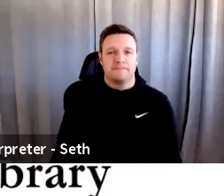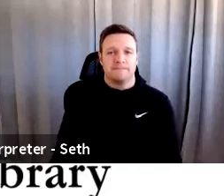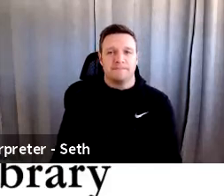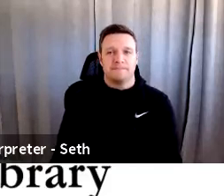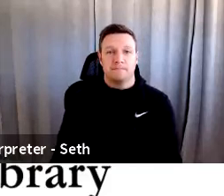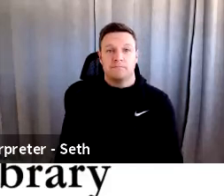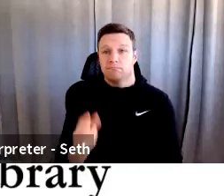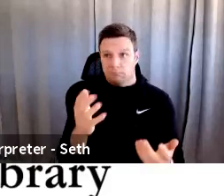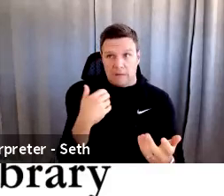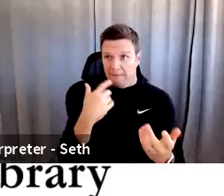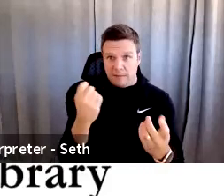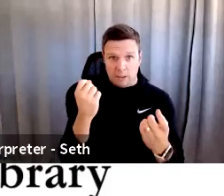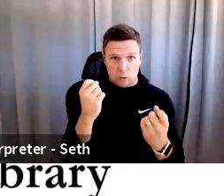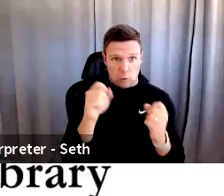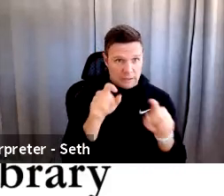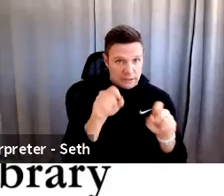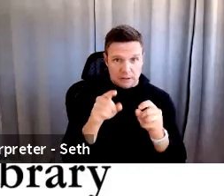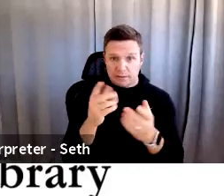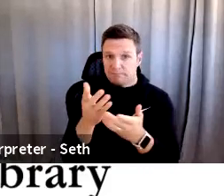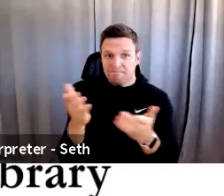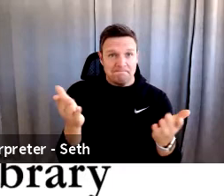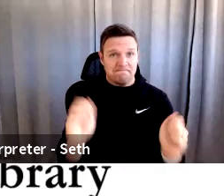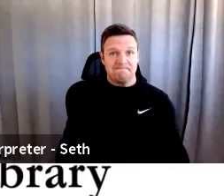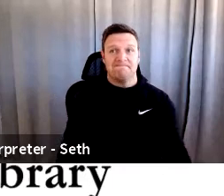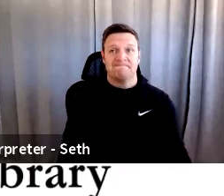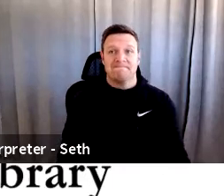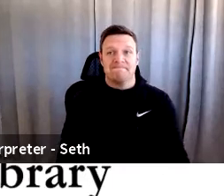Do you guys have any questions for us?